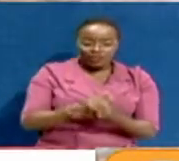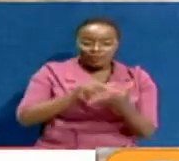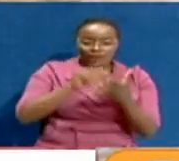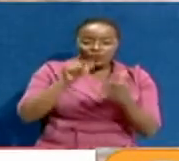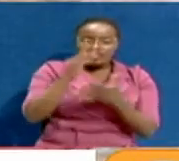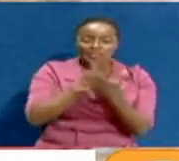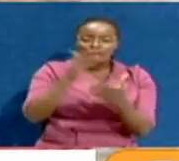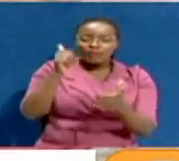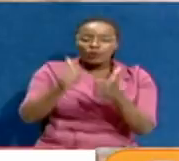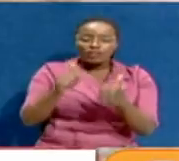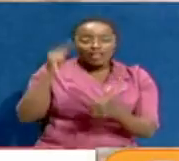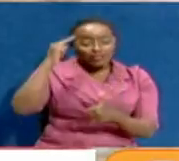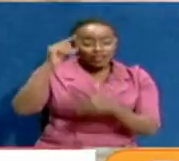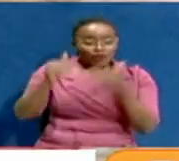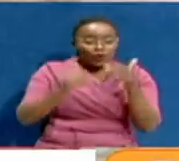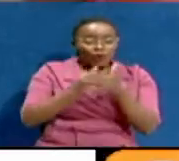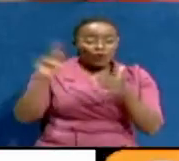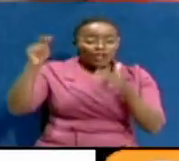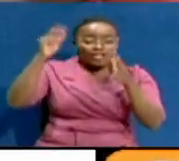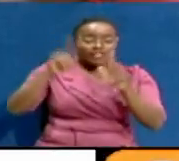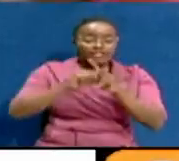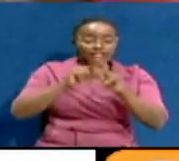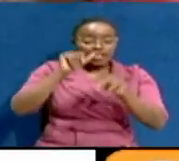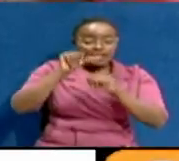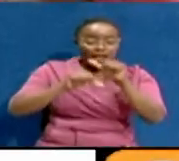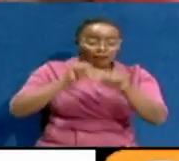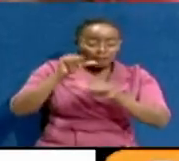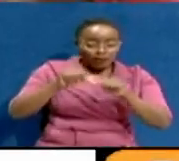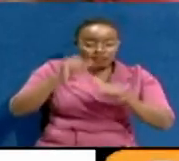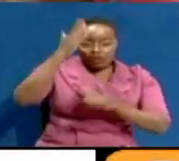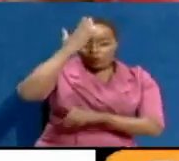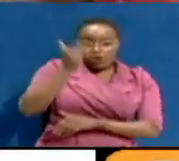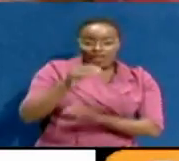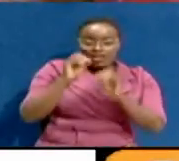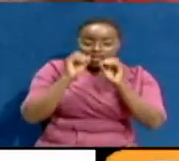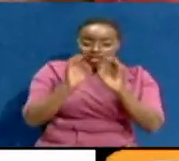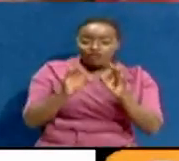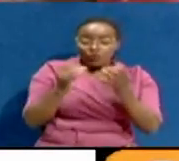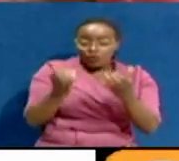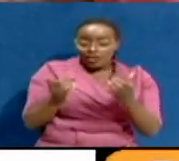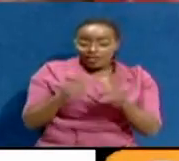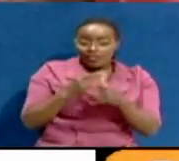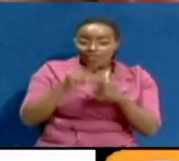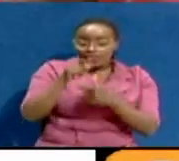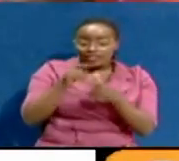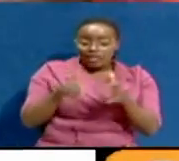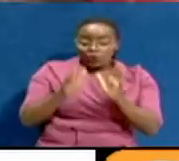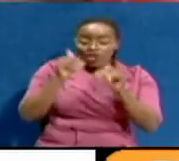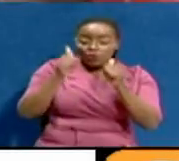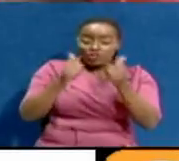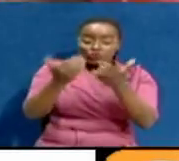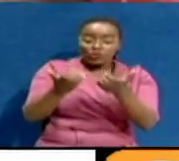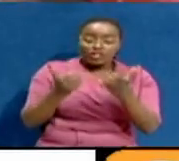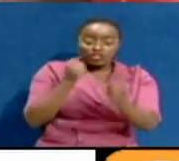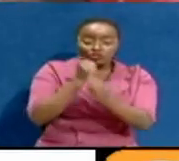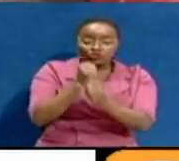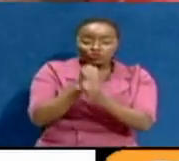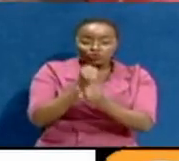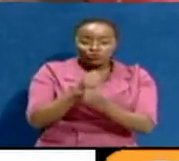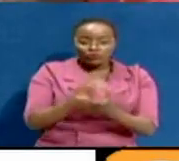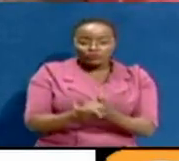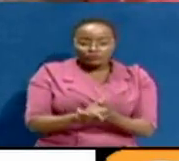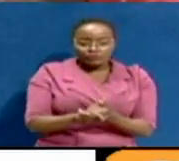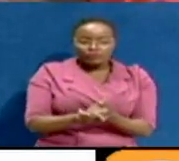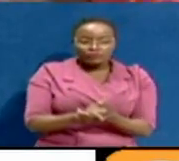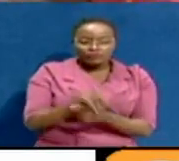that's something that I think every Kenyan needs to start thinking about, so that if need be, that's a direction that we may need to go. Dr. Mbaji, is